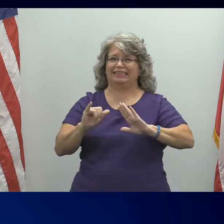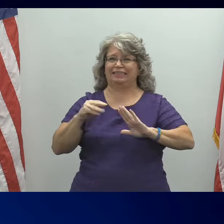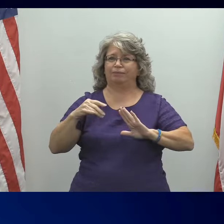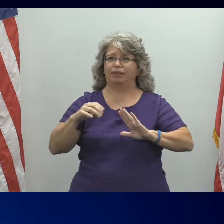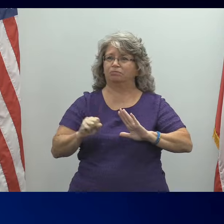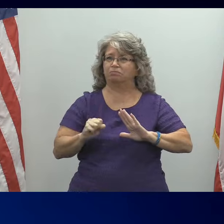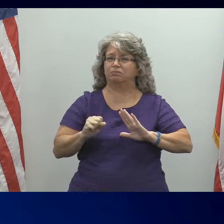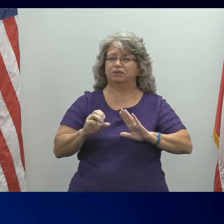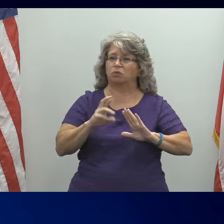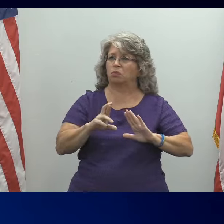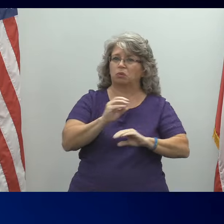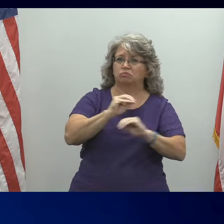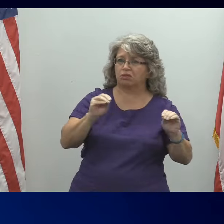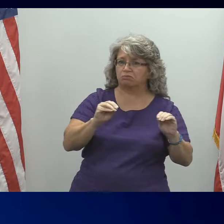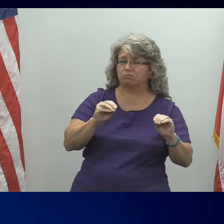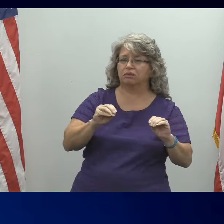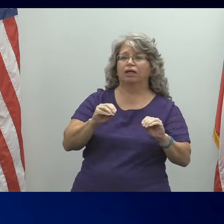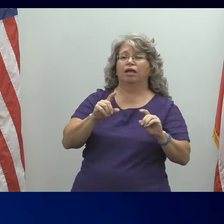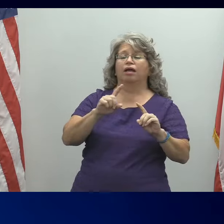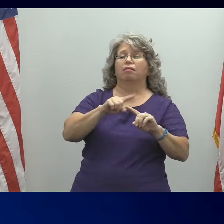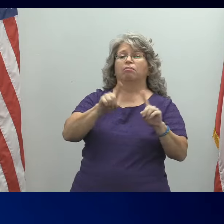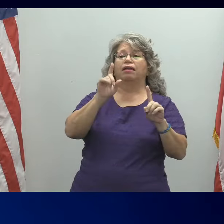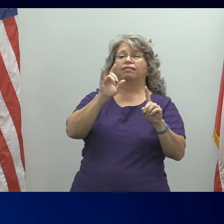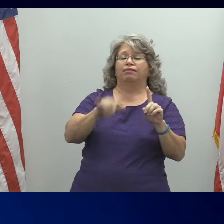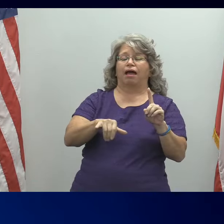your home. And again, just to make sure,